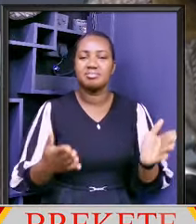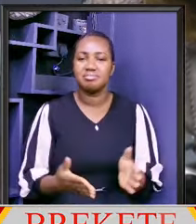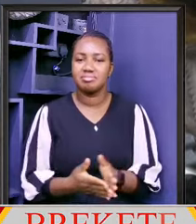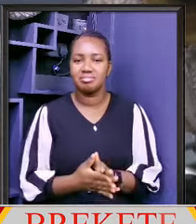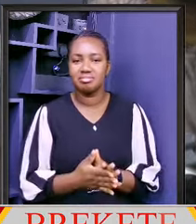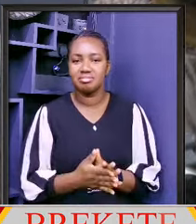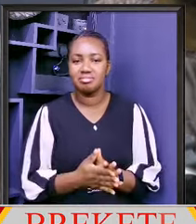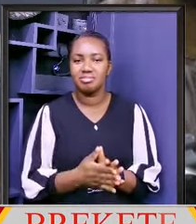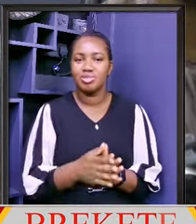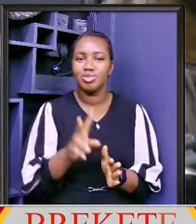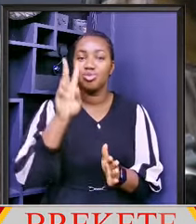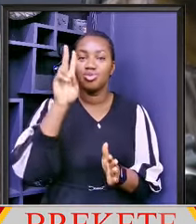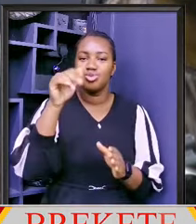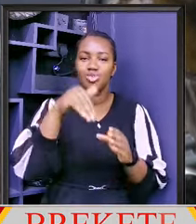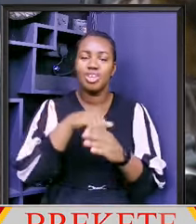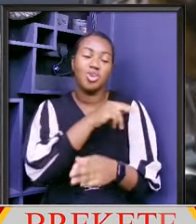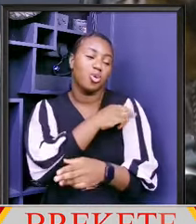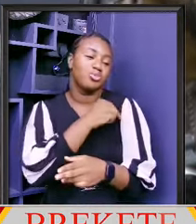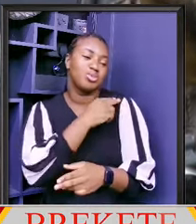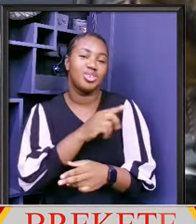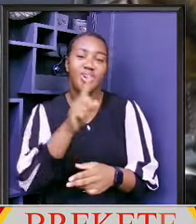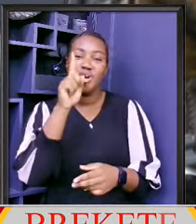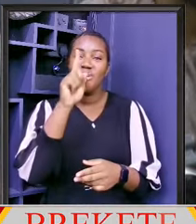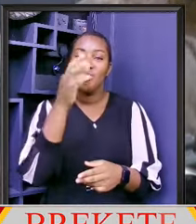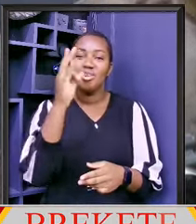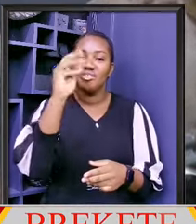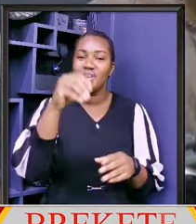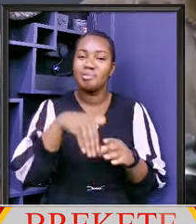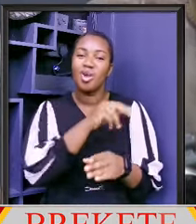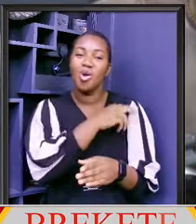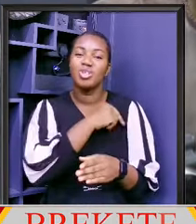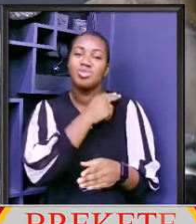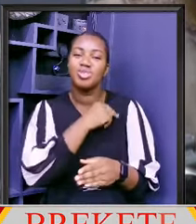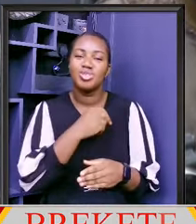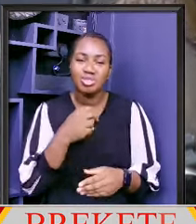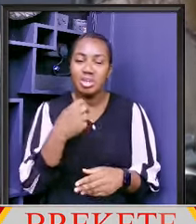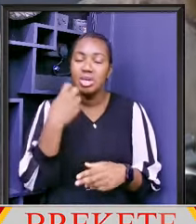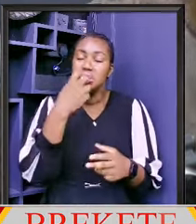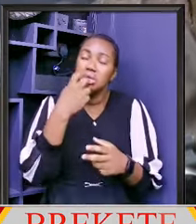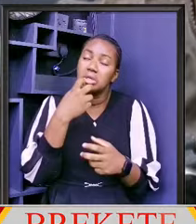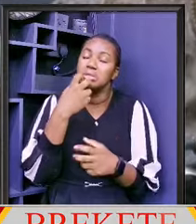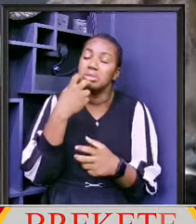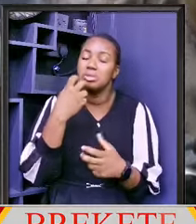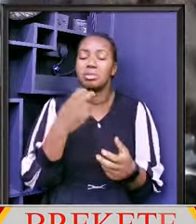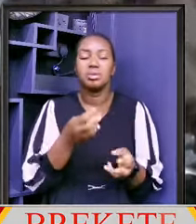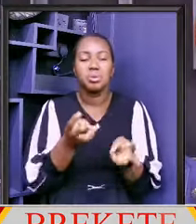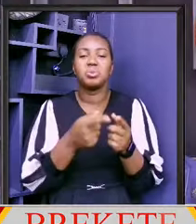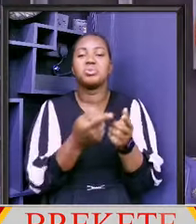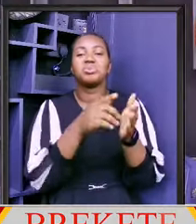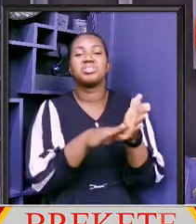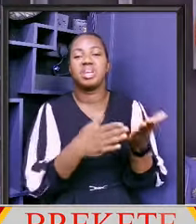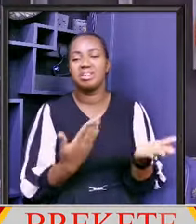And one of them for hospital, I said, no, that's swear where we chop. And I hembe, lembe.